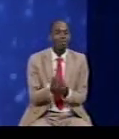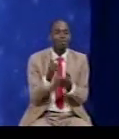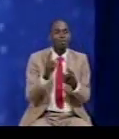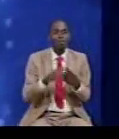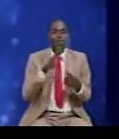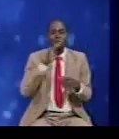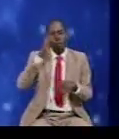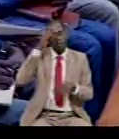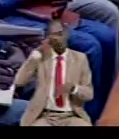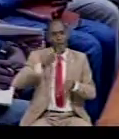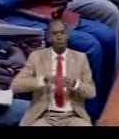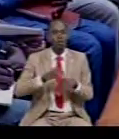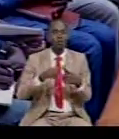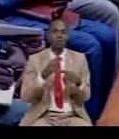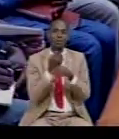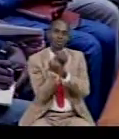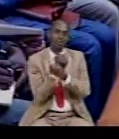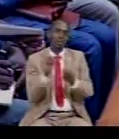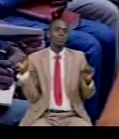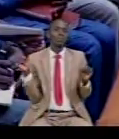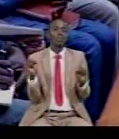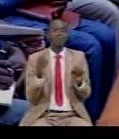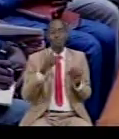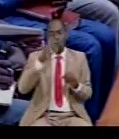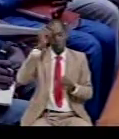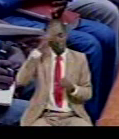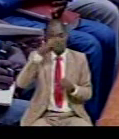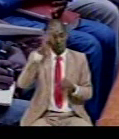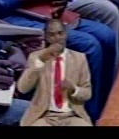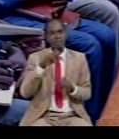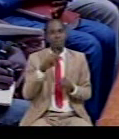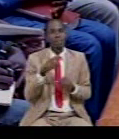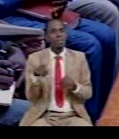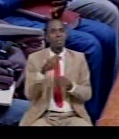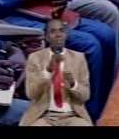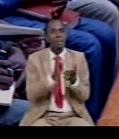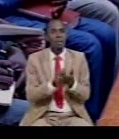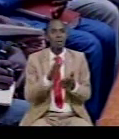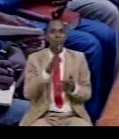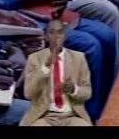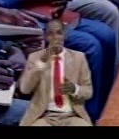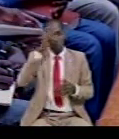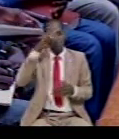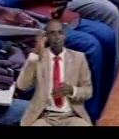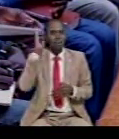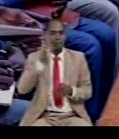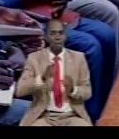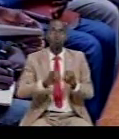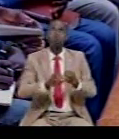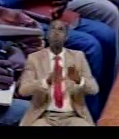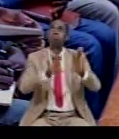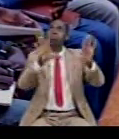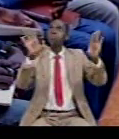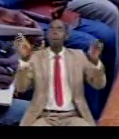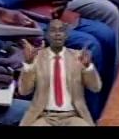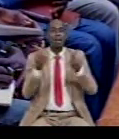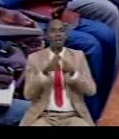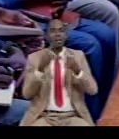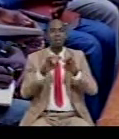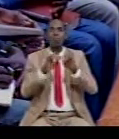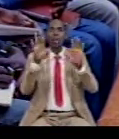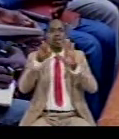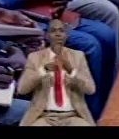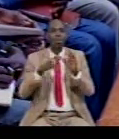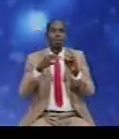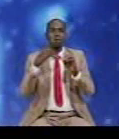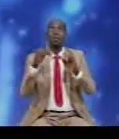salvation. That the wisdom is talking about wise. They that are wise shall shine at the brightness of the